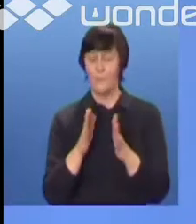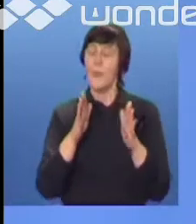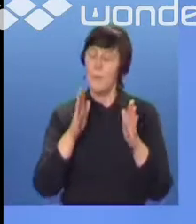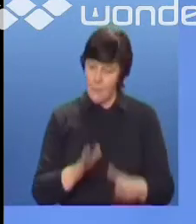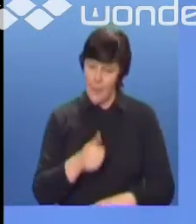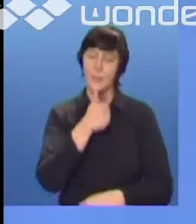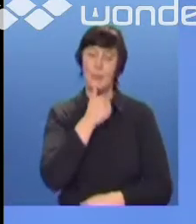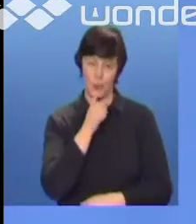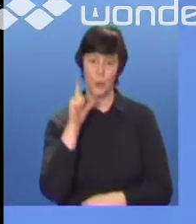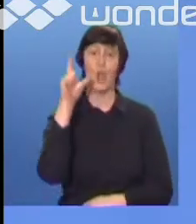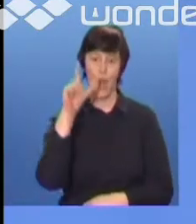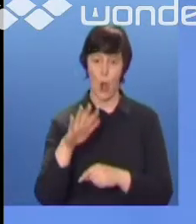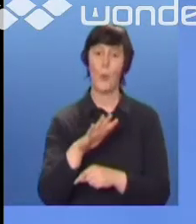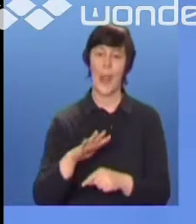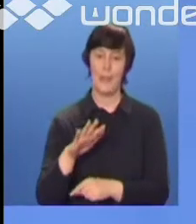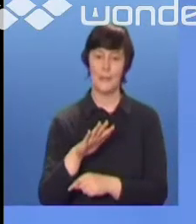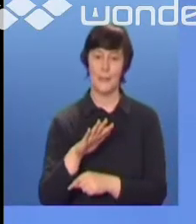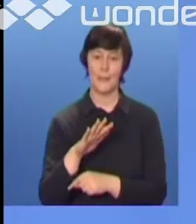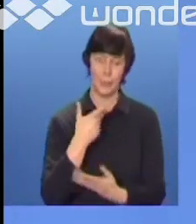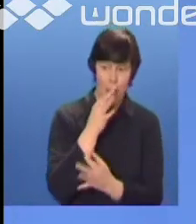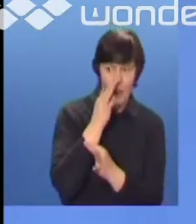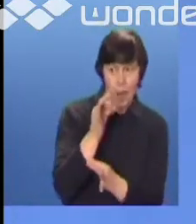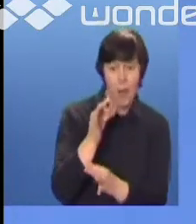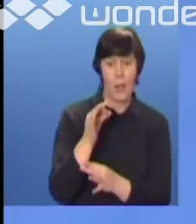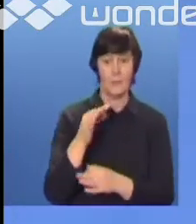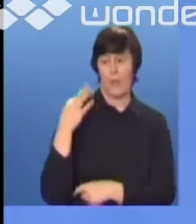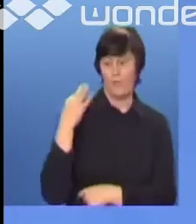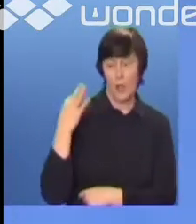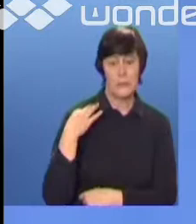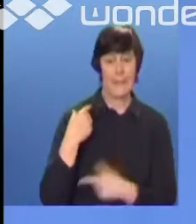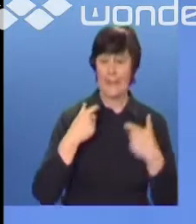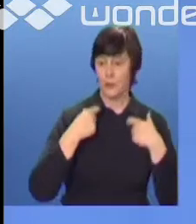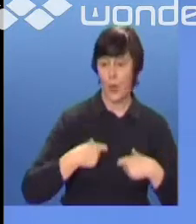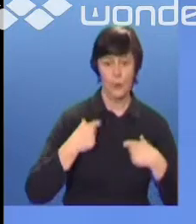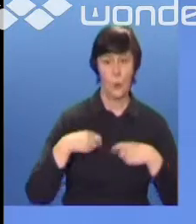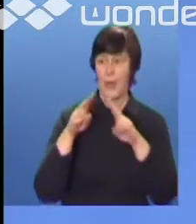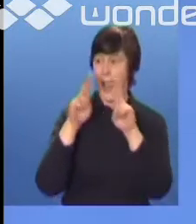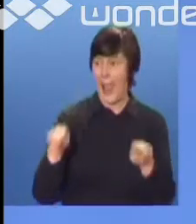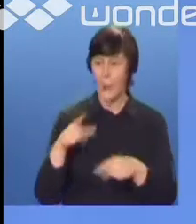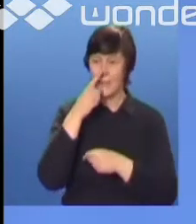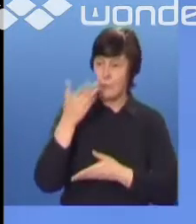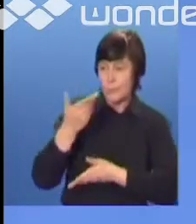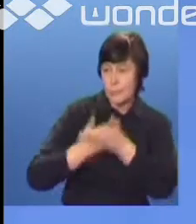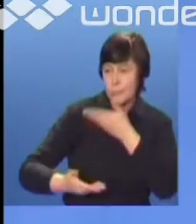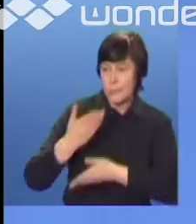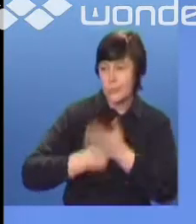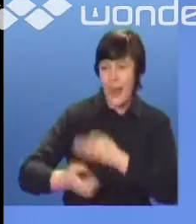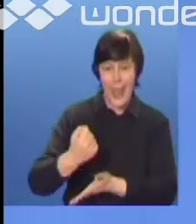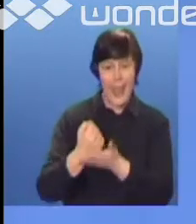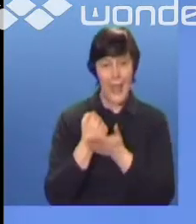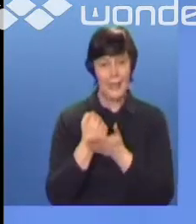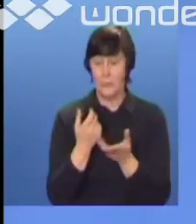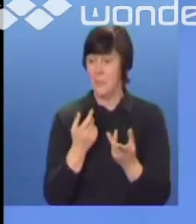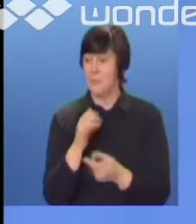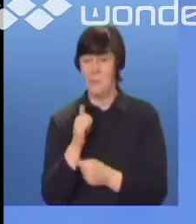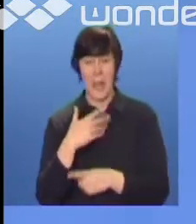trained housing staff, social workers and voluntary agencies who can offer help in using the scheme to vulnerable people, people with disabilities